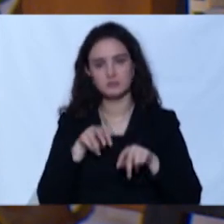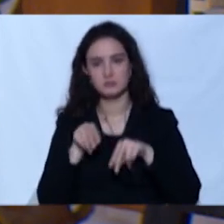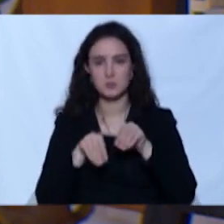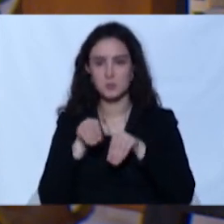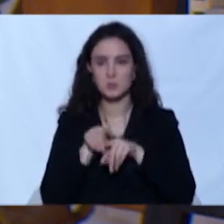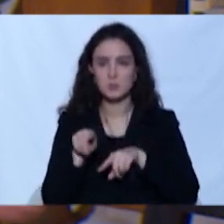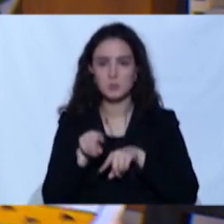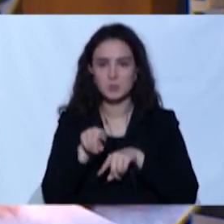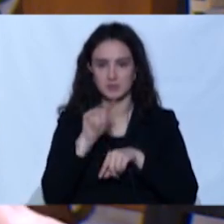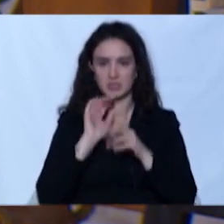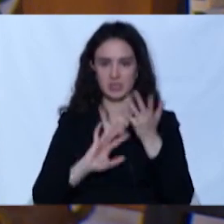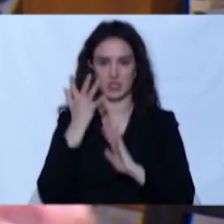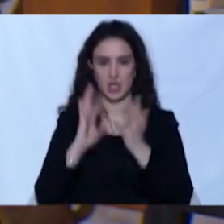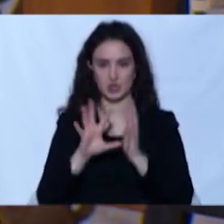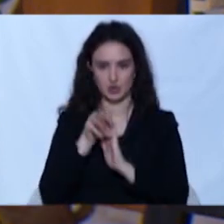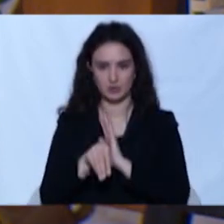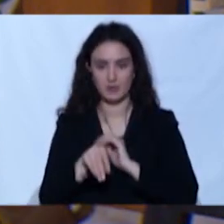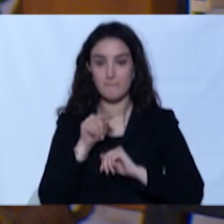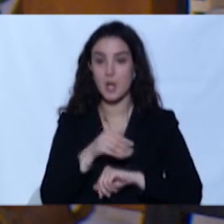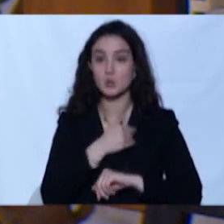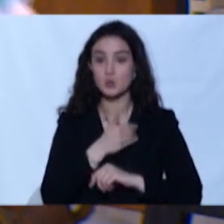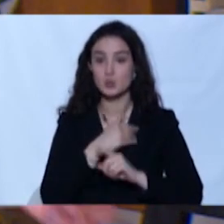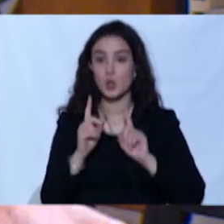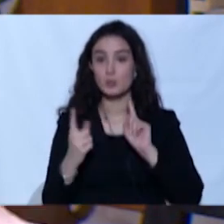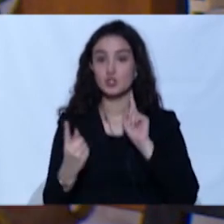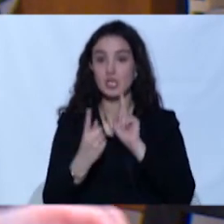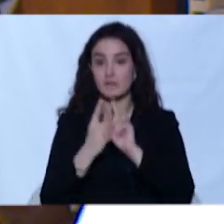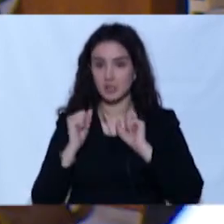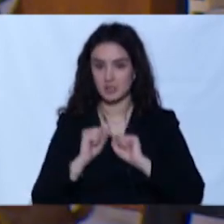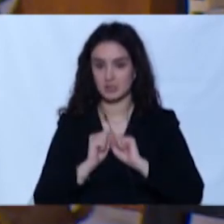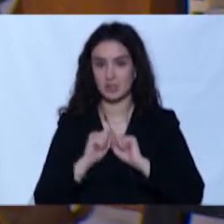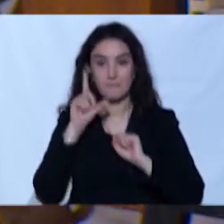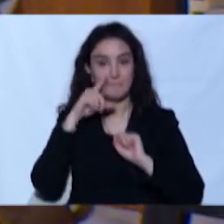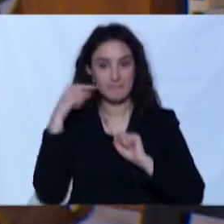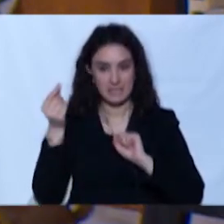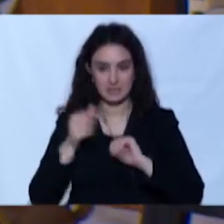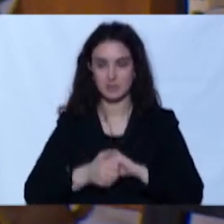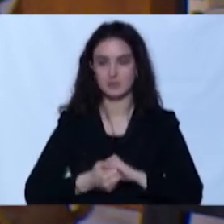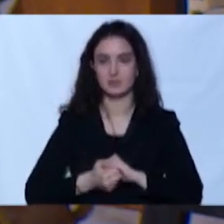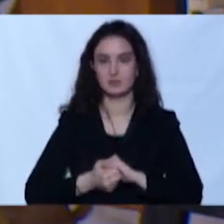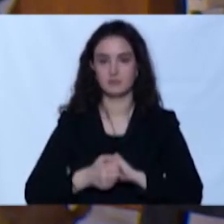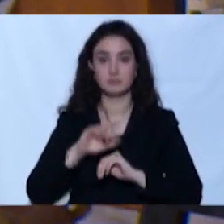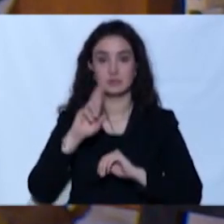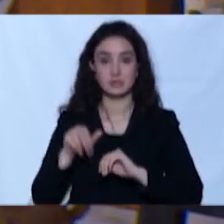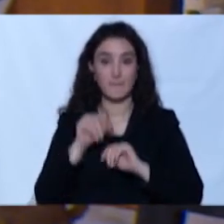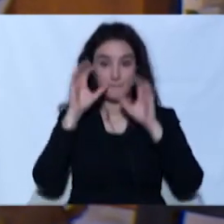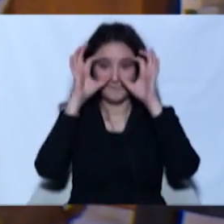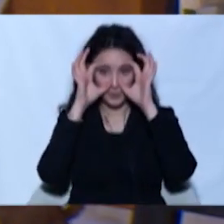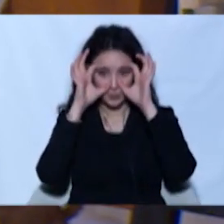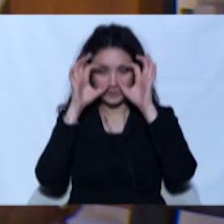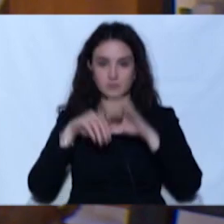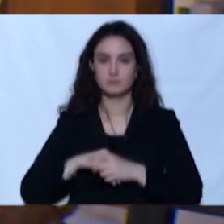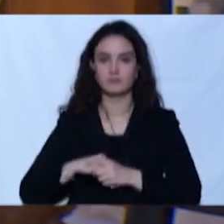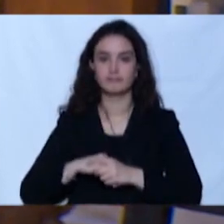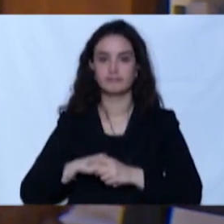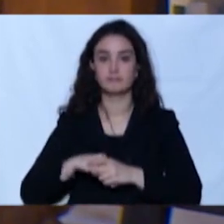forest. He meets a fox, an owl,